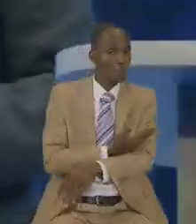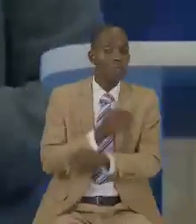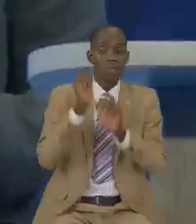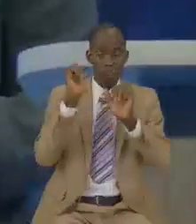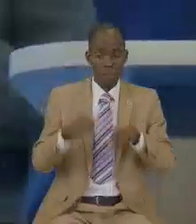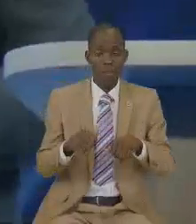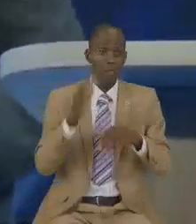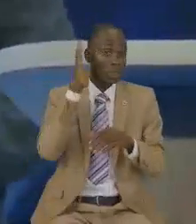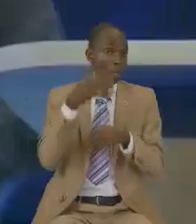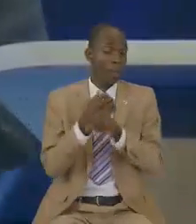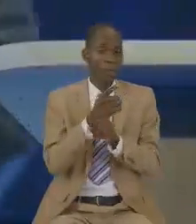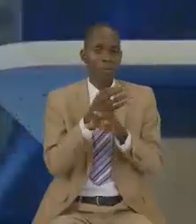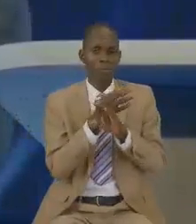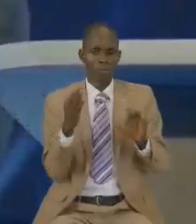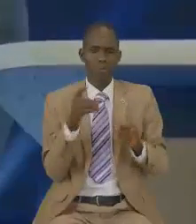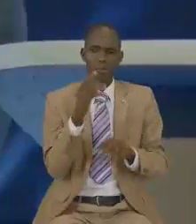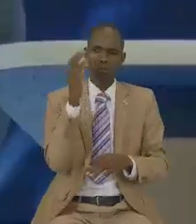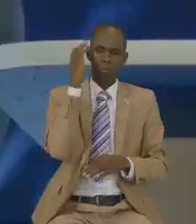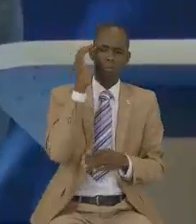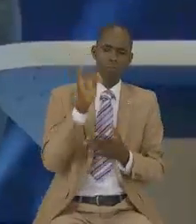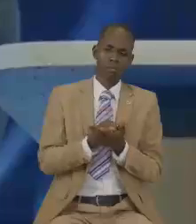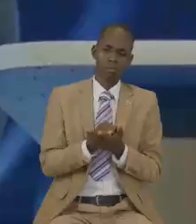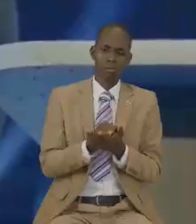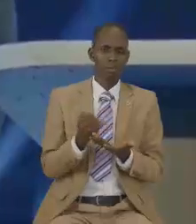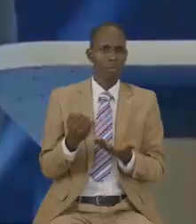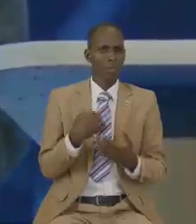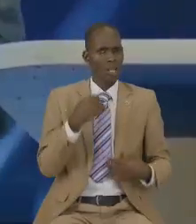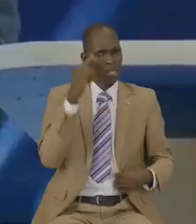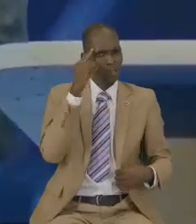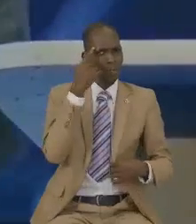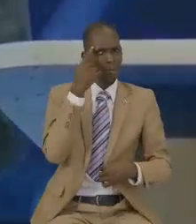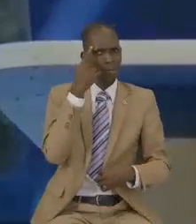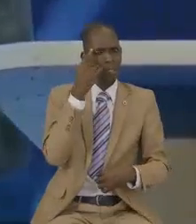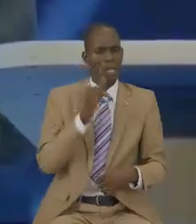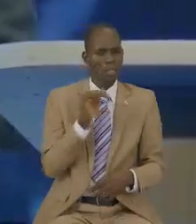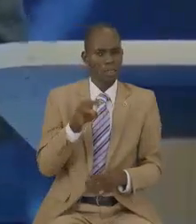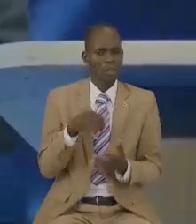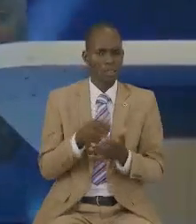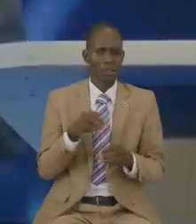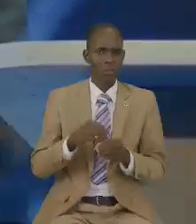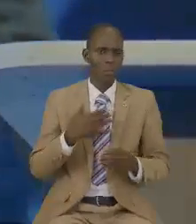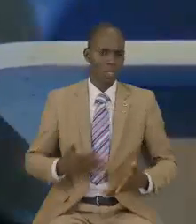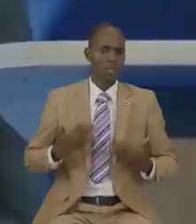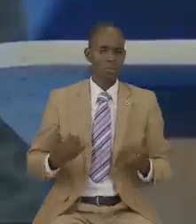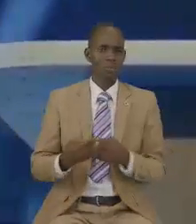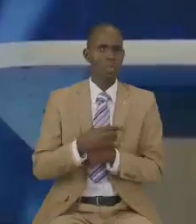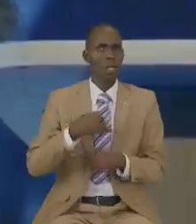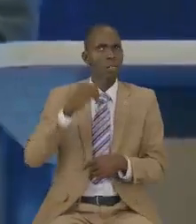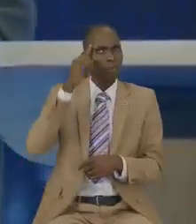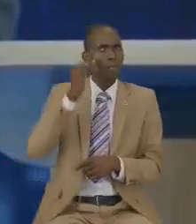free. Then you hear that, you say, I think I need that today. I think I want that